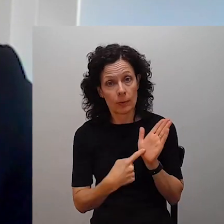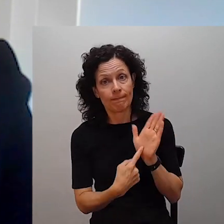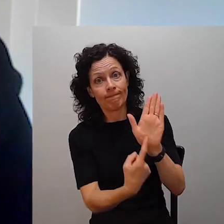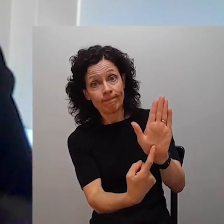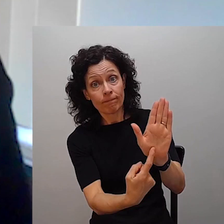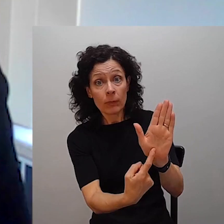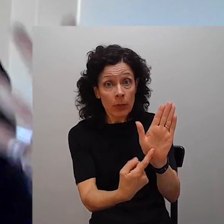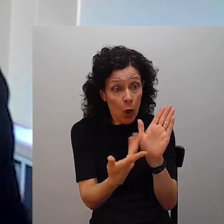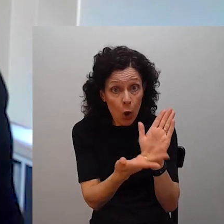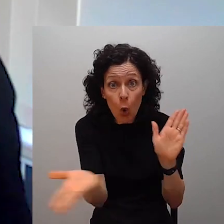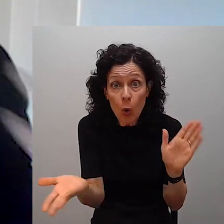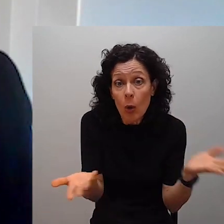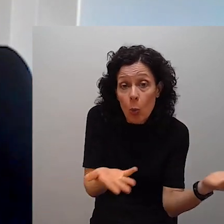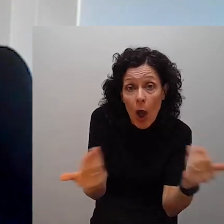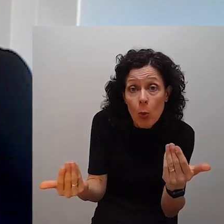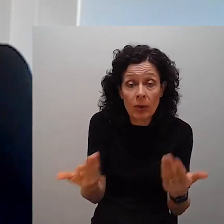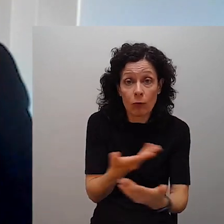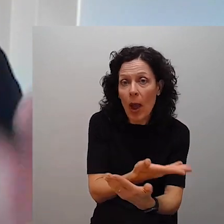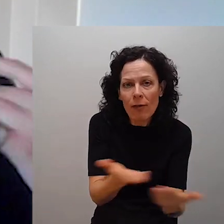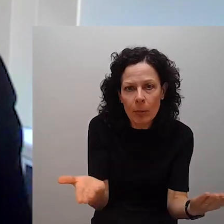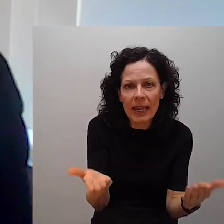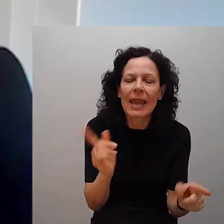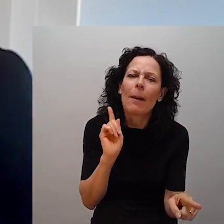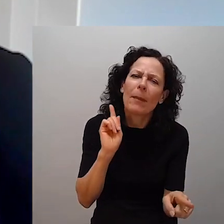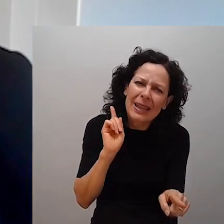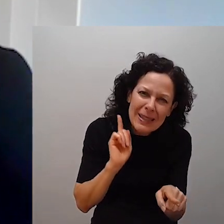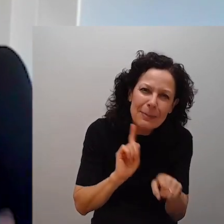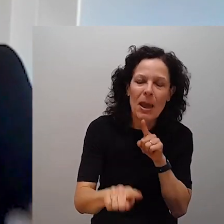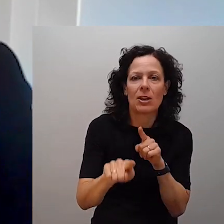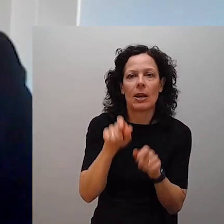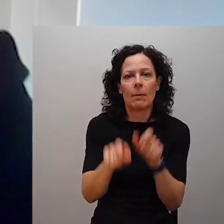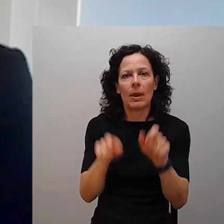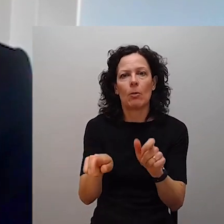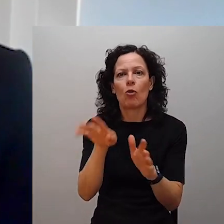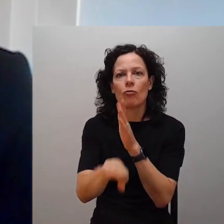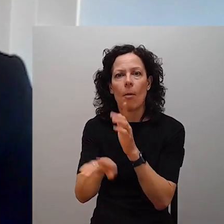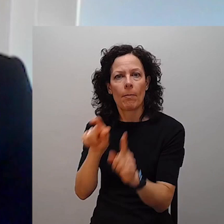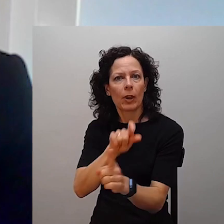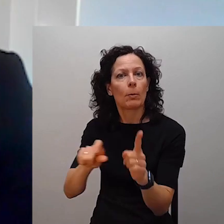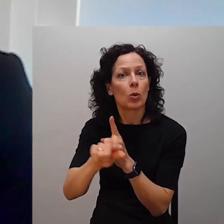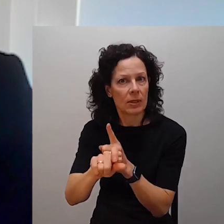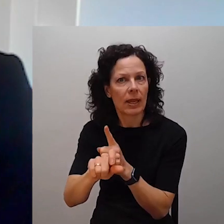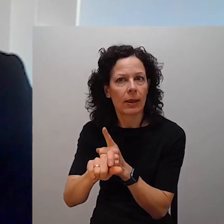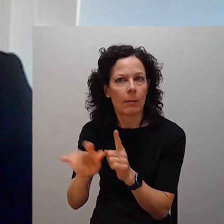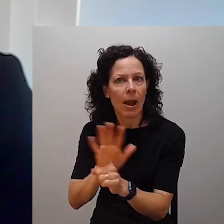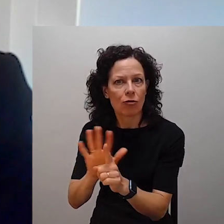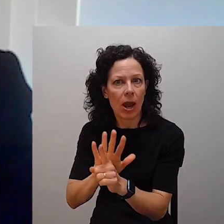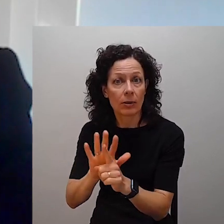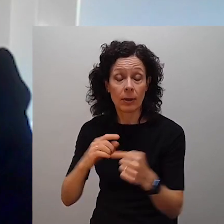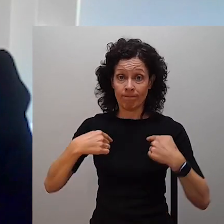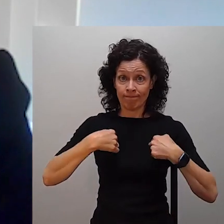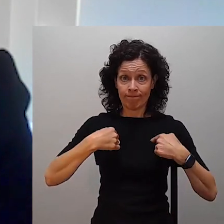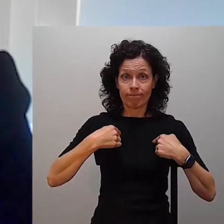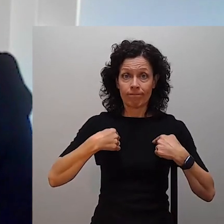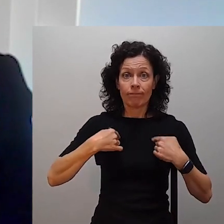to say, look, we're open to everybody, especially people from this community. And as someone who